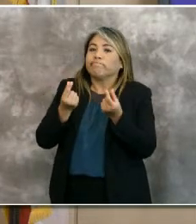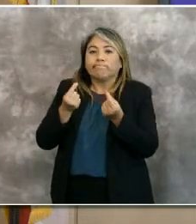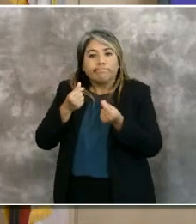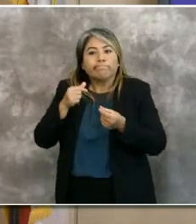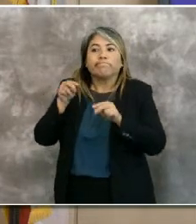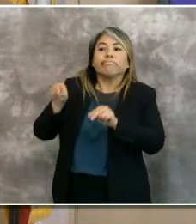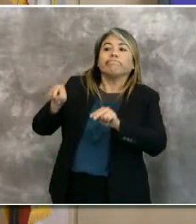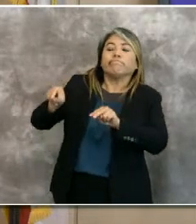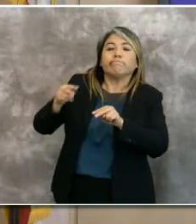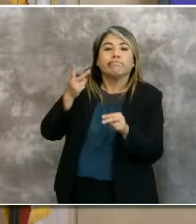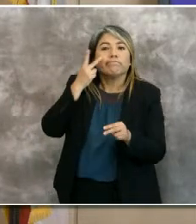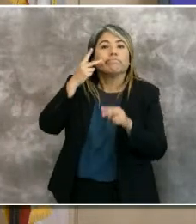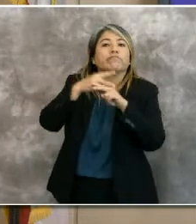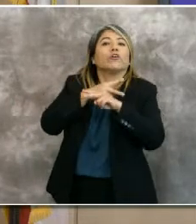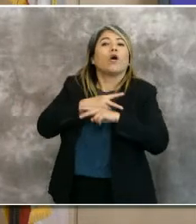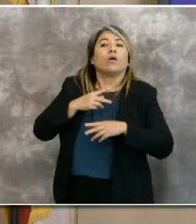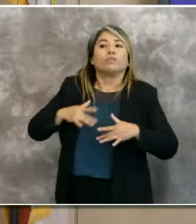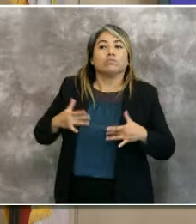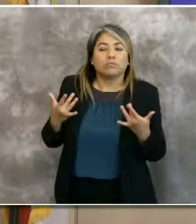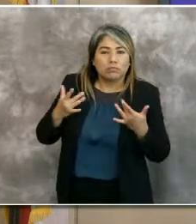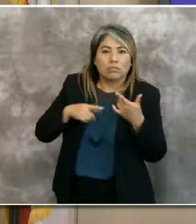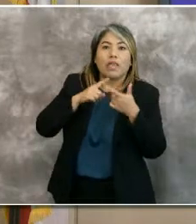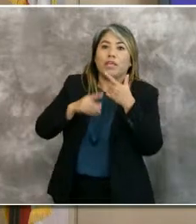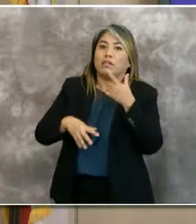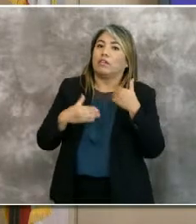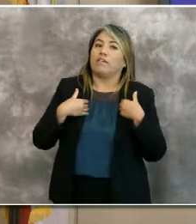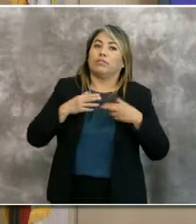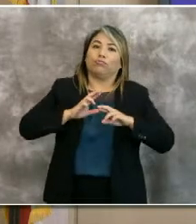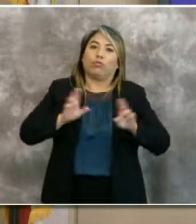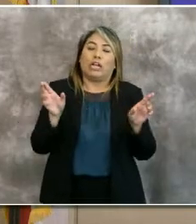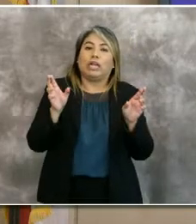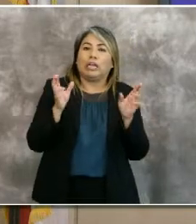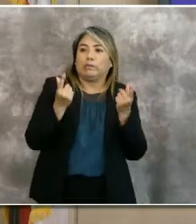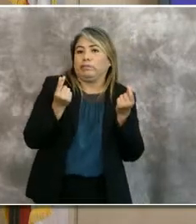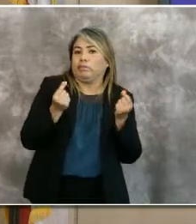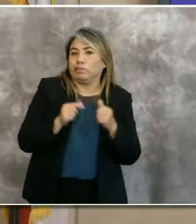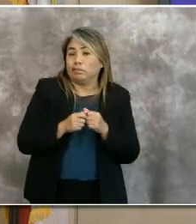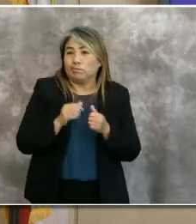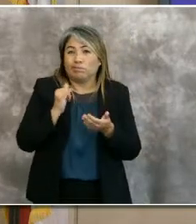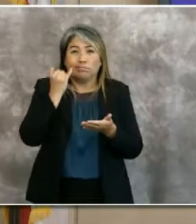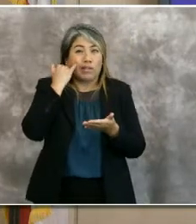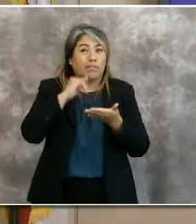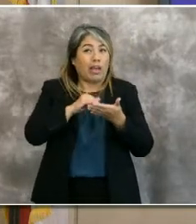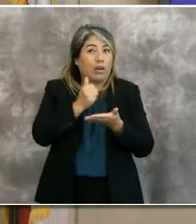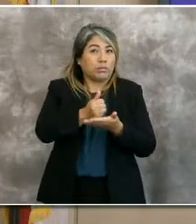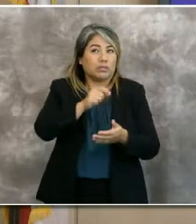out what those steps are and have those plans ready to go. I hope that answers the question.